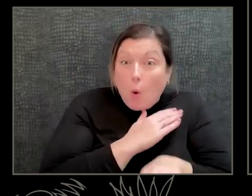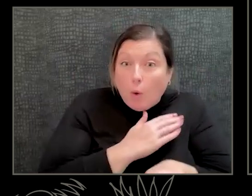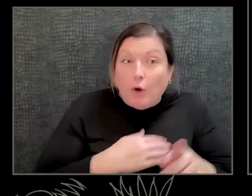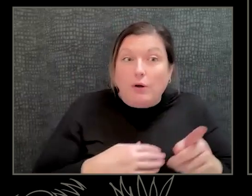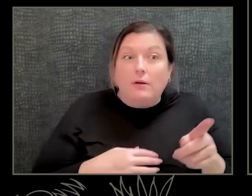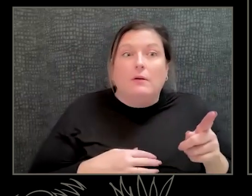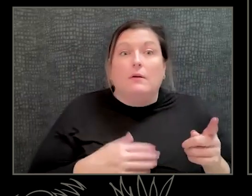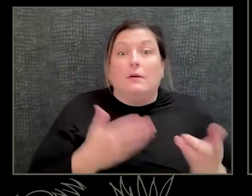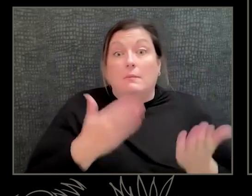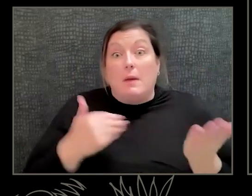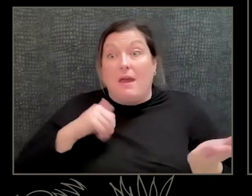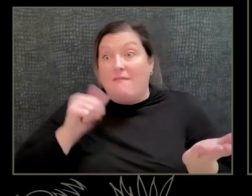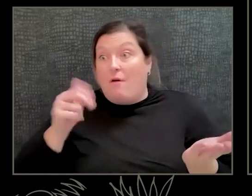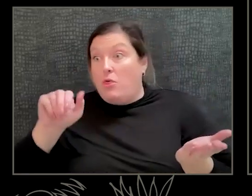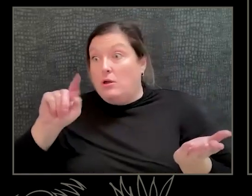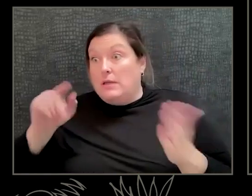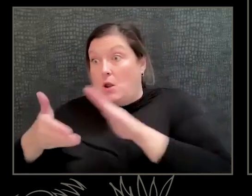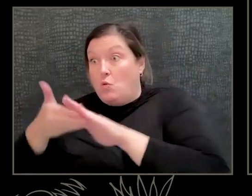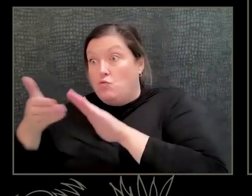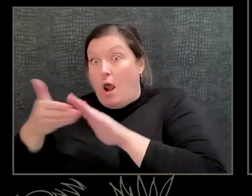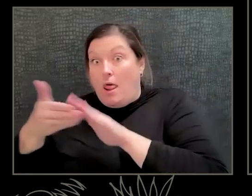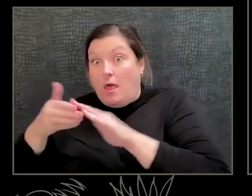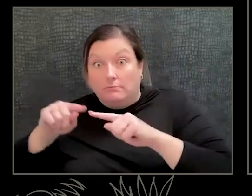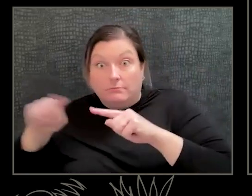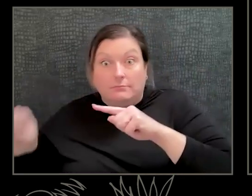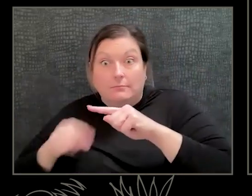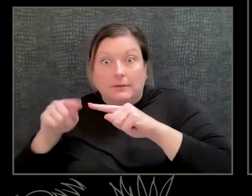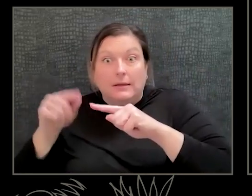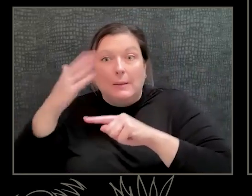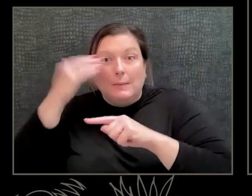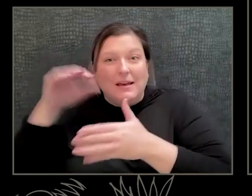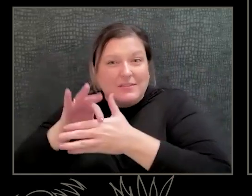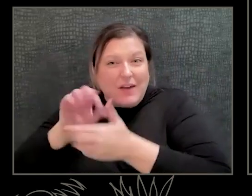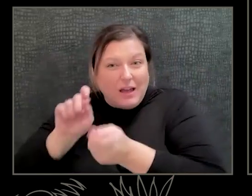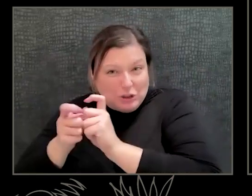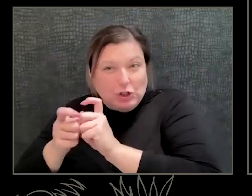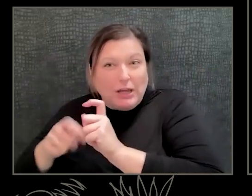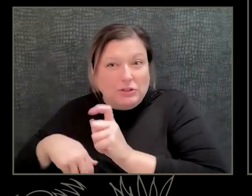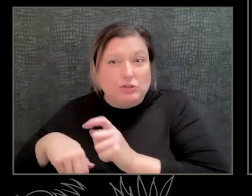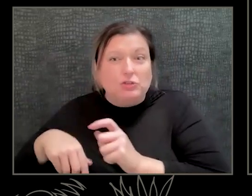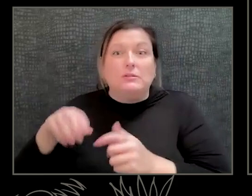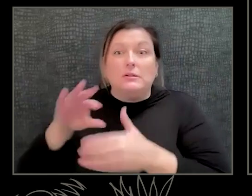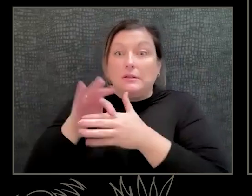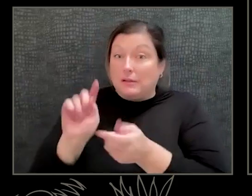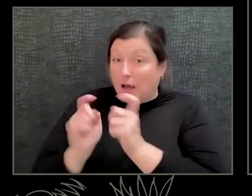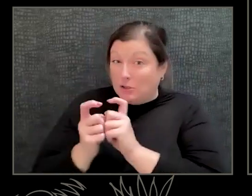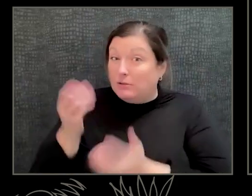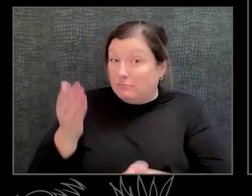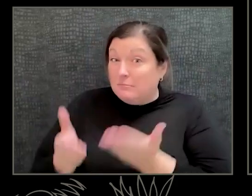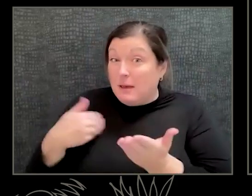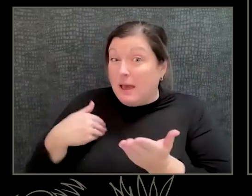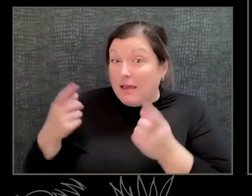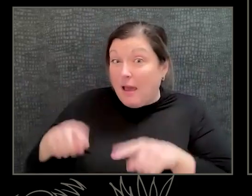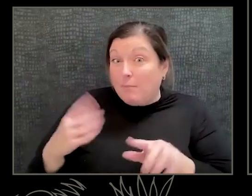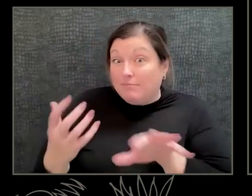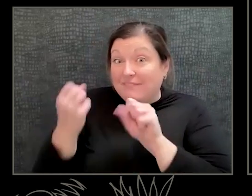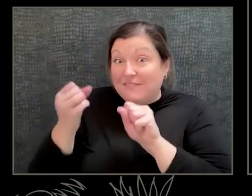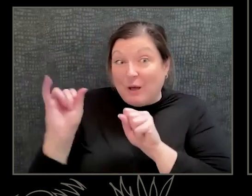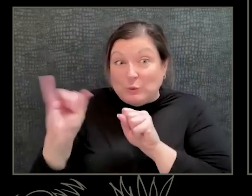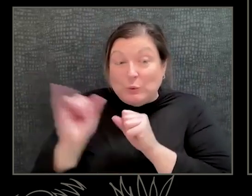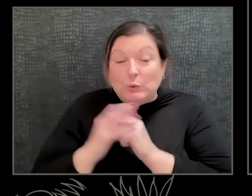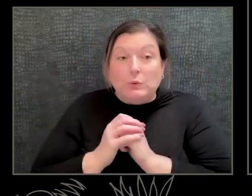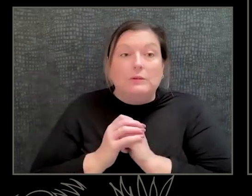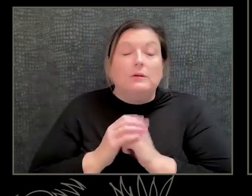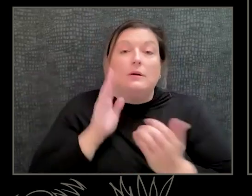other data dependencies that are running that will be running due to a content change. Content changes also may happen like really fast. You'll